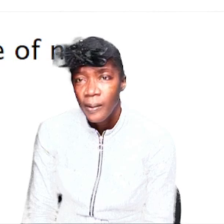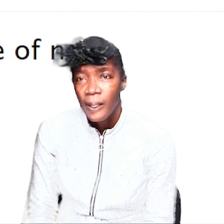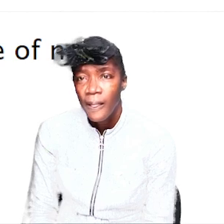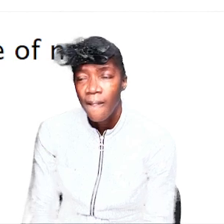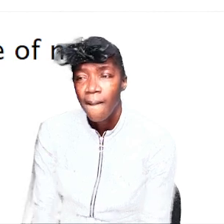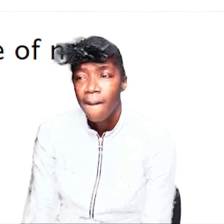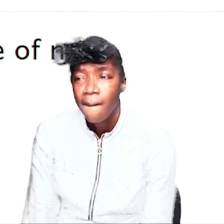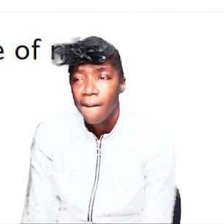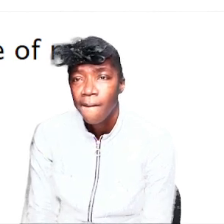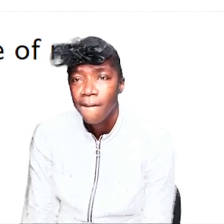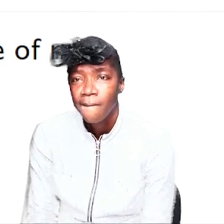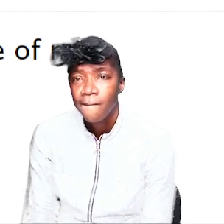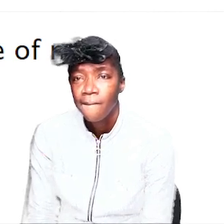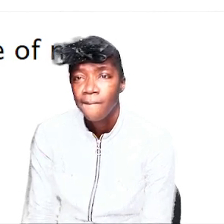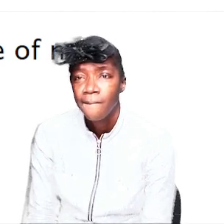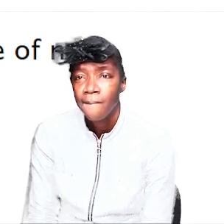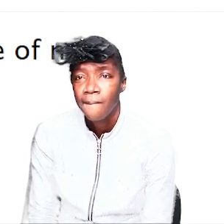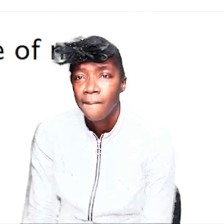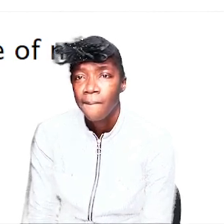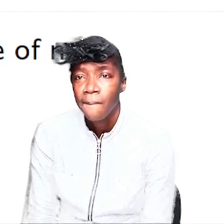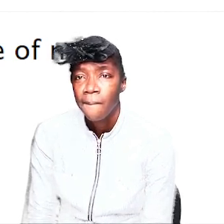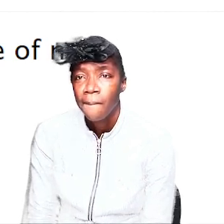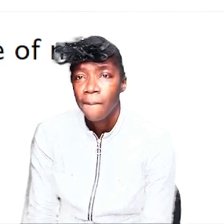Next slide.